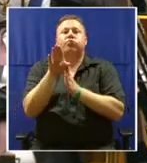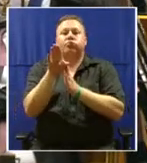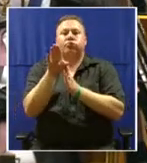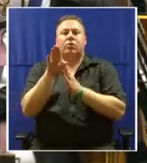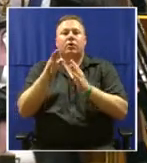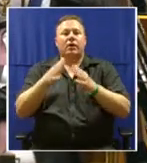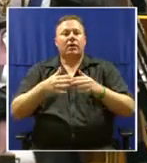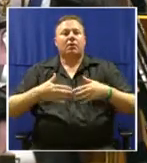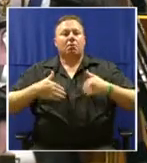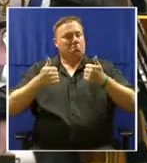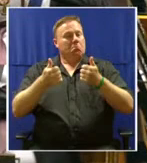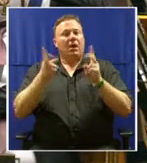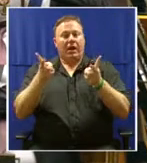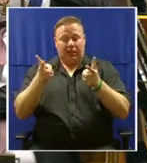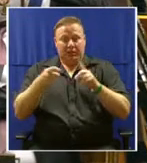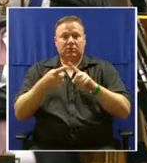jobs.